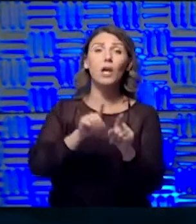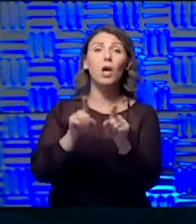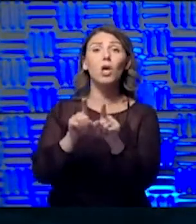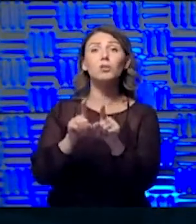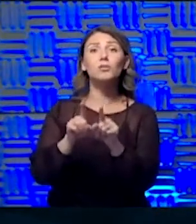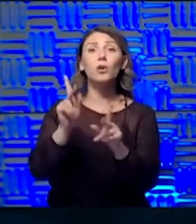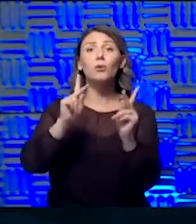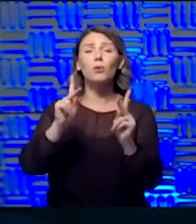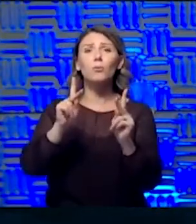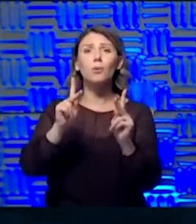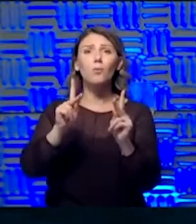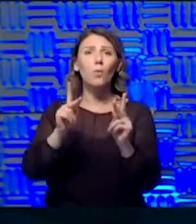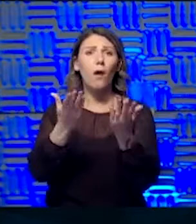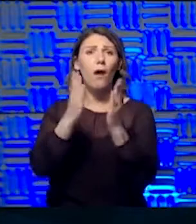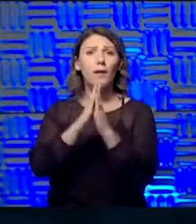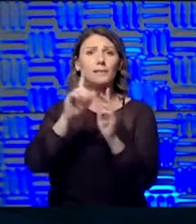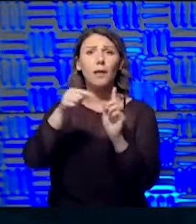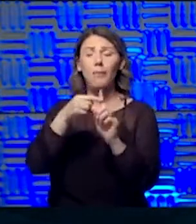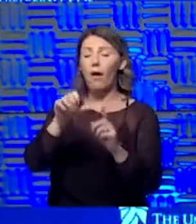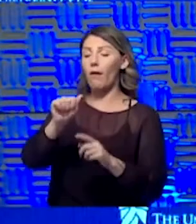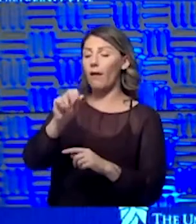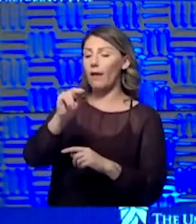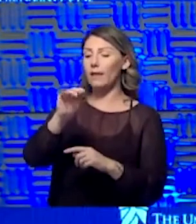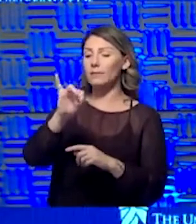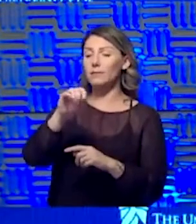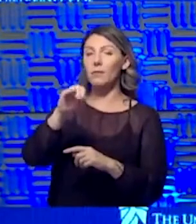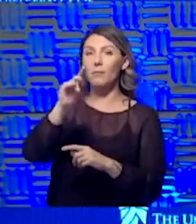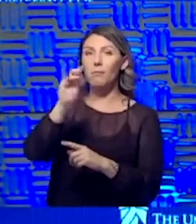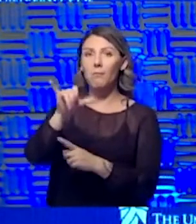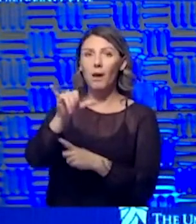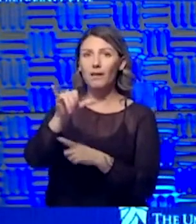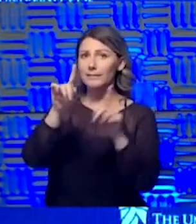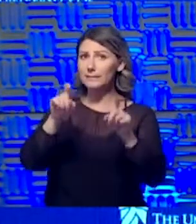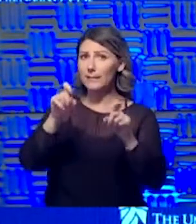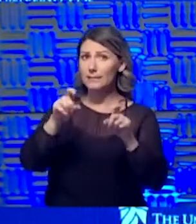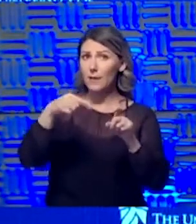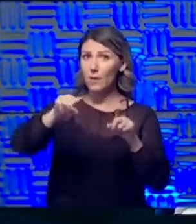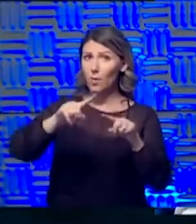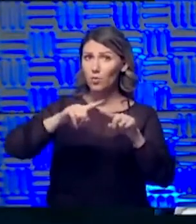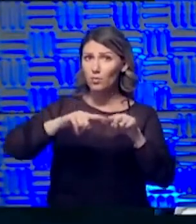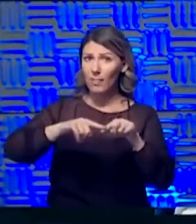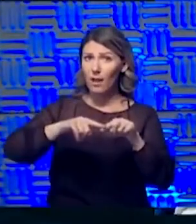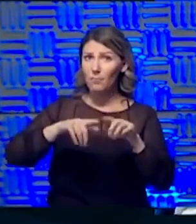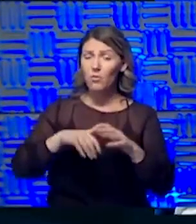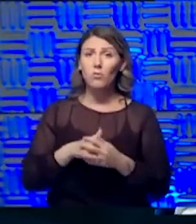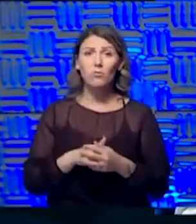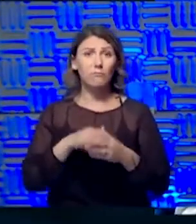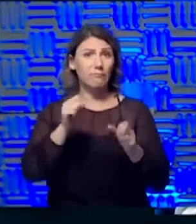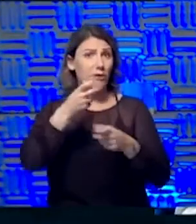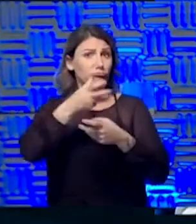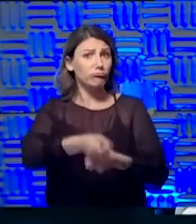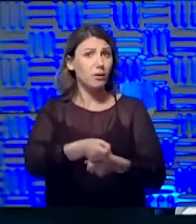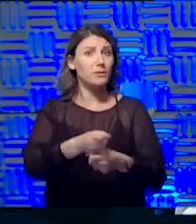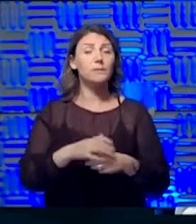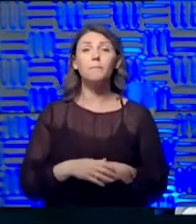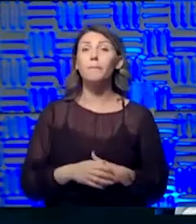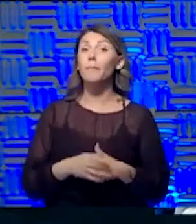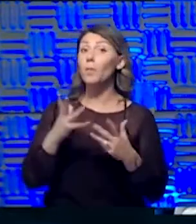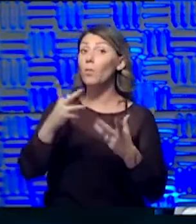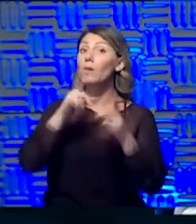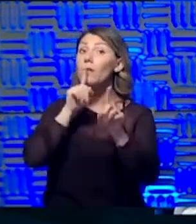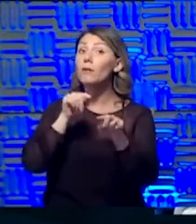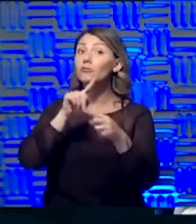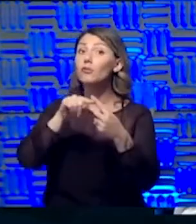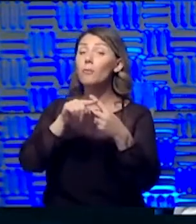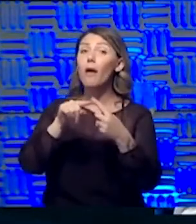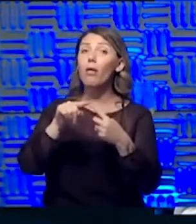antibody testing. Are they reliable? Yeah. Dana, you want to take that on, especially that antibody testing? Yeah, we can